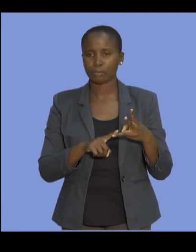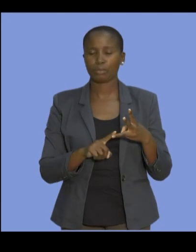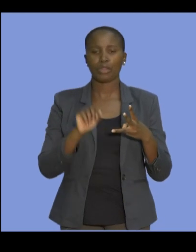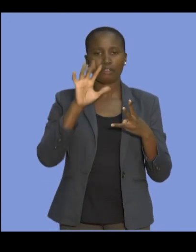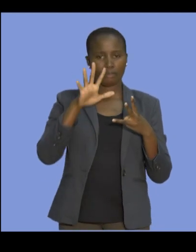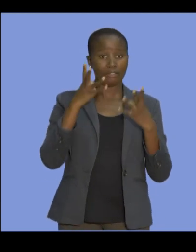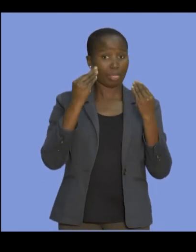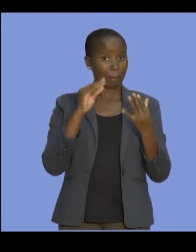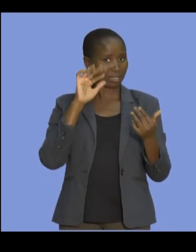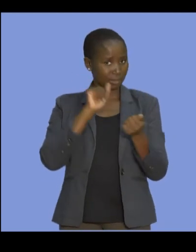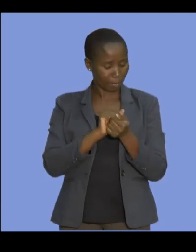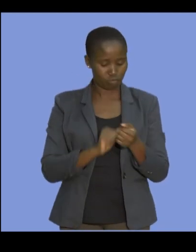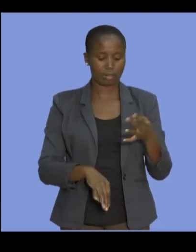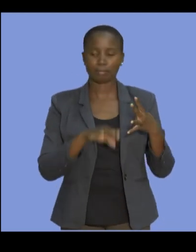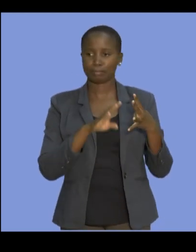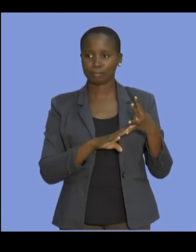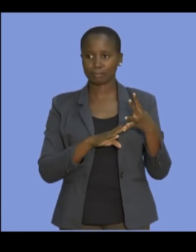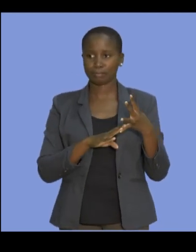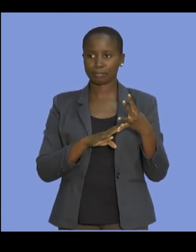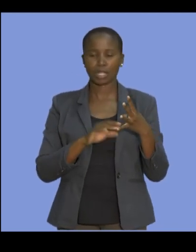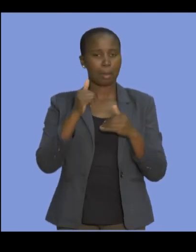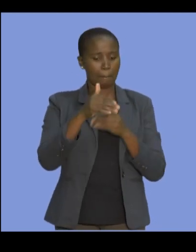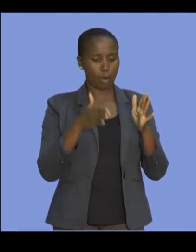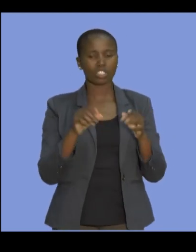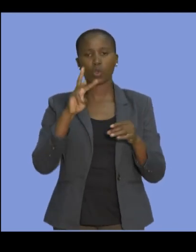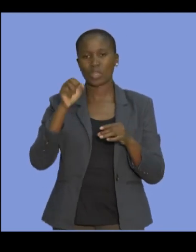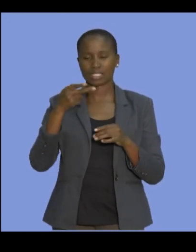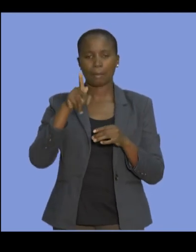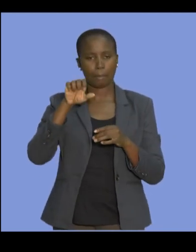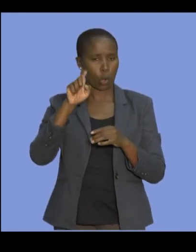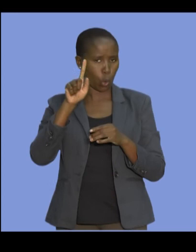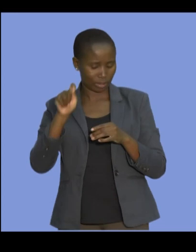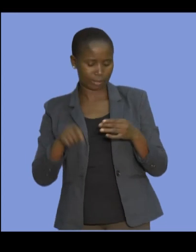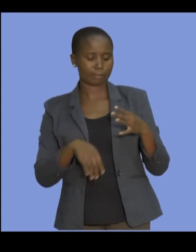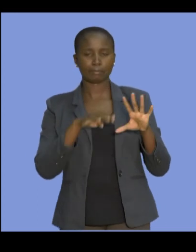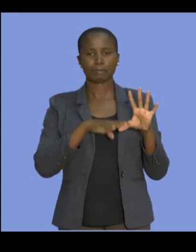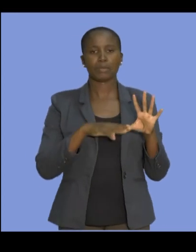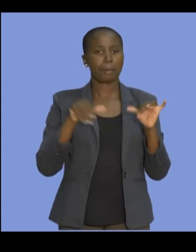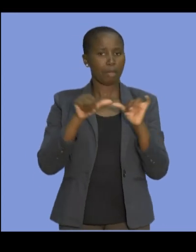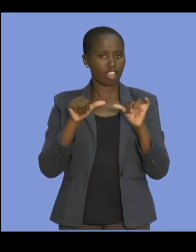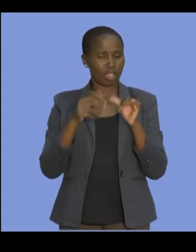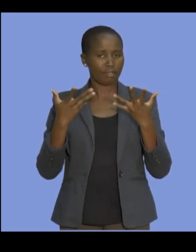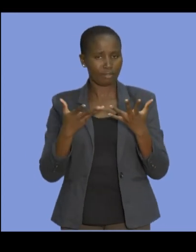5-number summary, box and whisker plot, measure of dispersion,